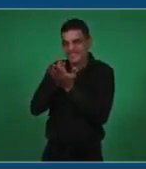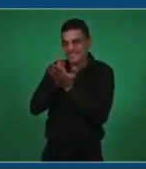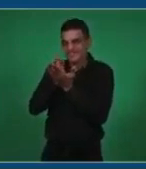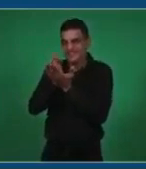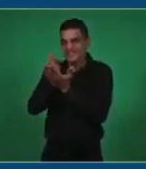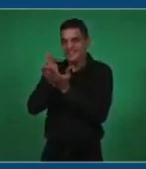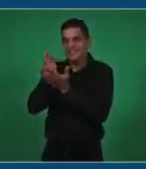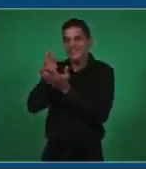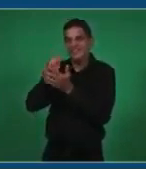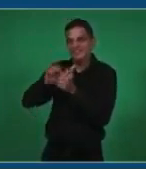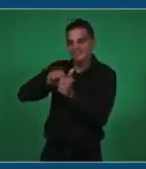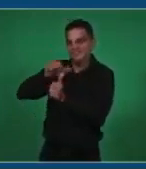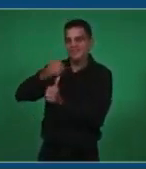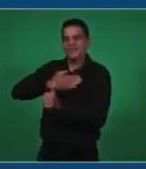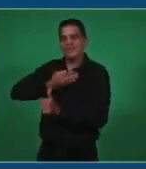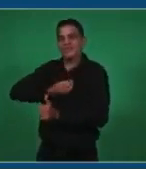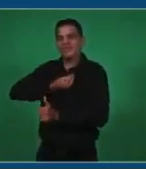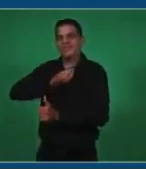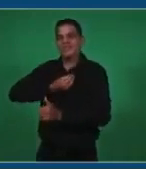you guide me